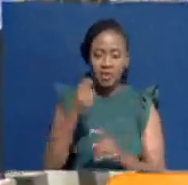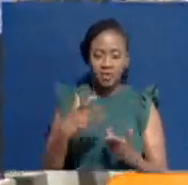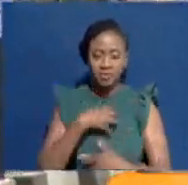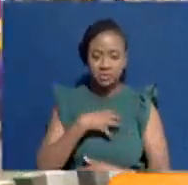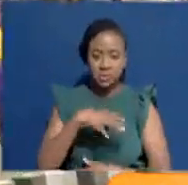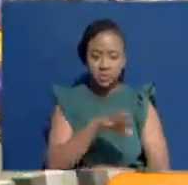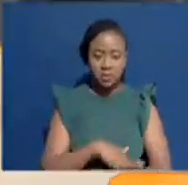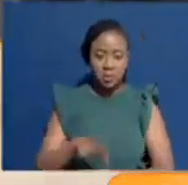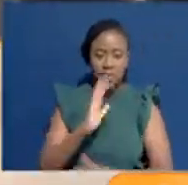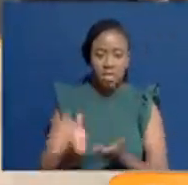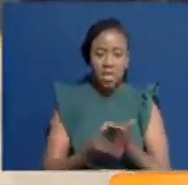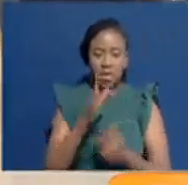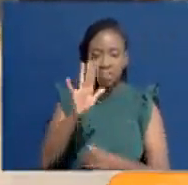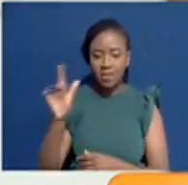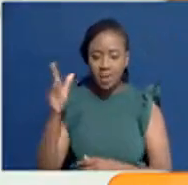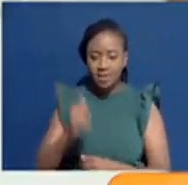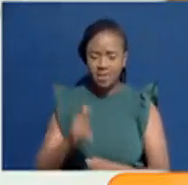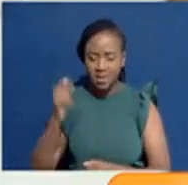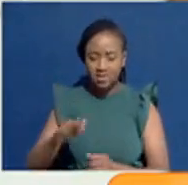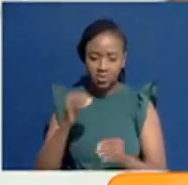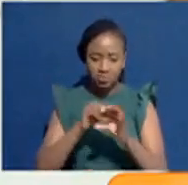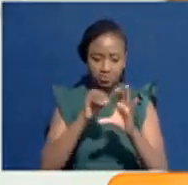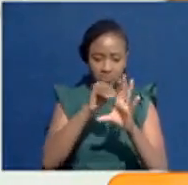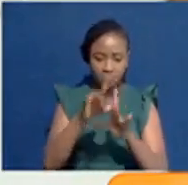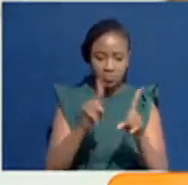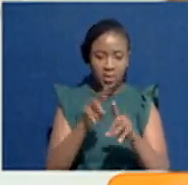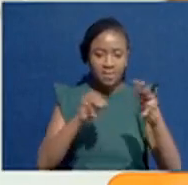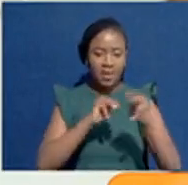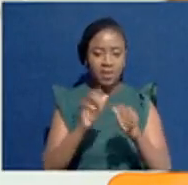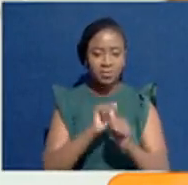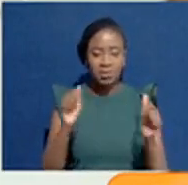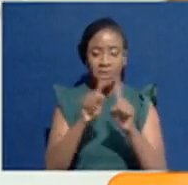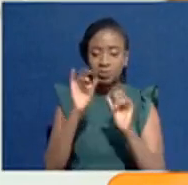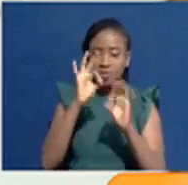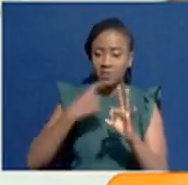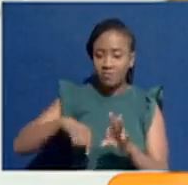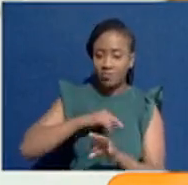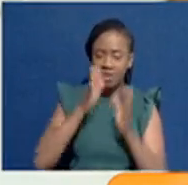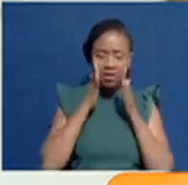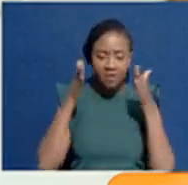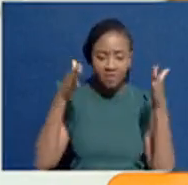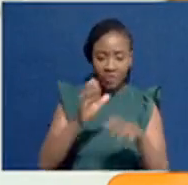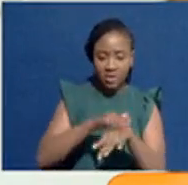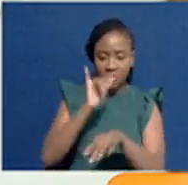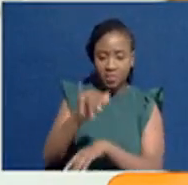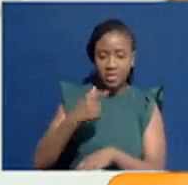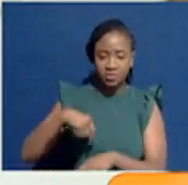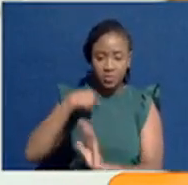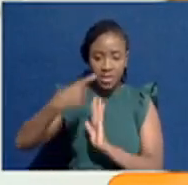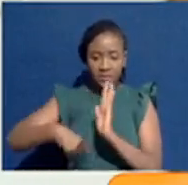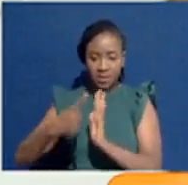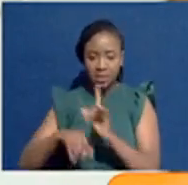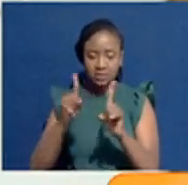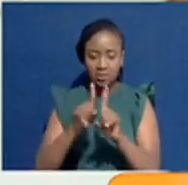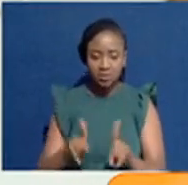increase its pension funds under management. If we could tap into that as an industry running, then